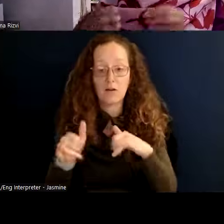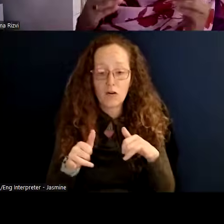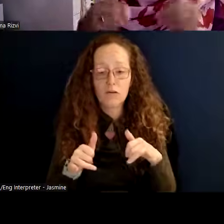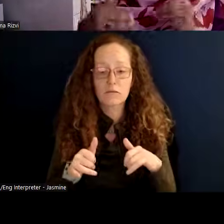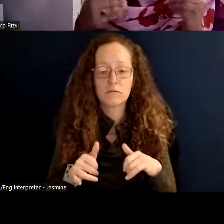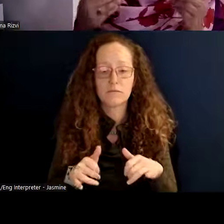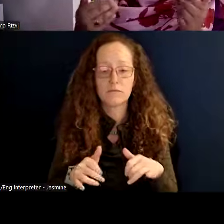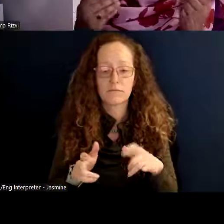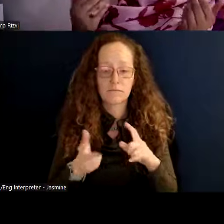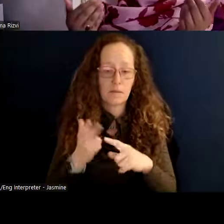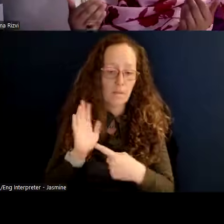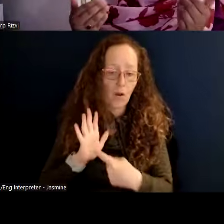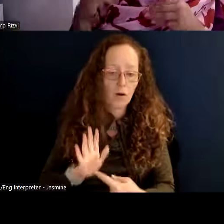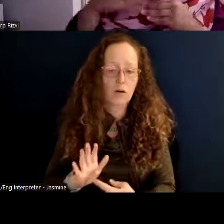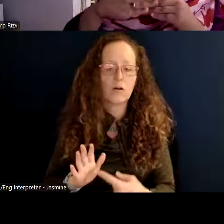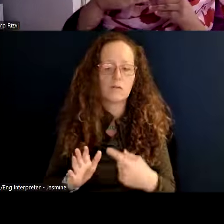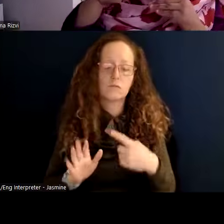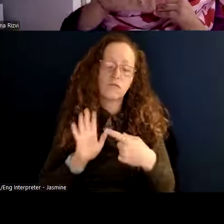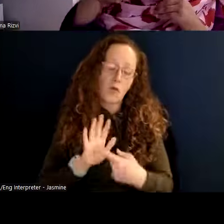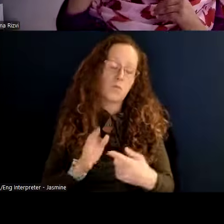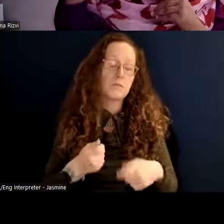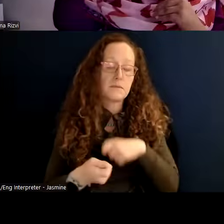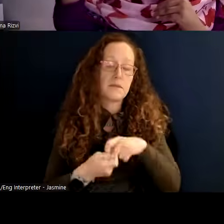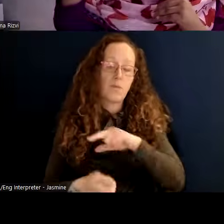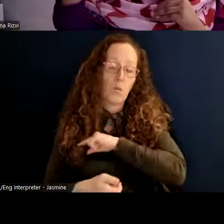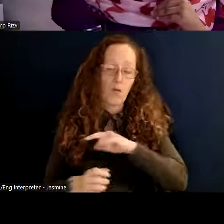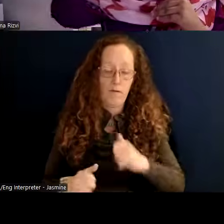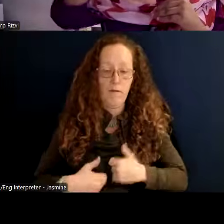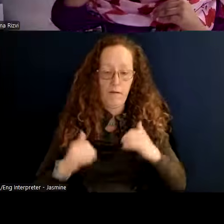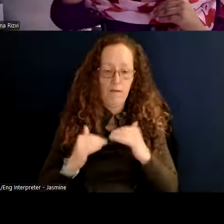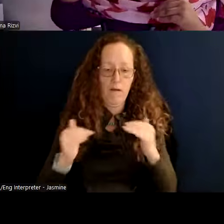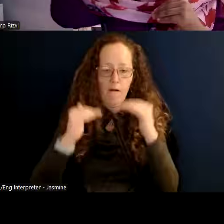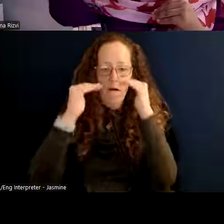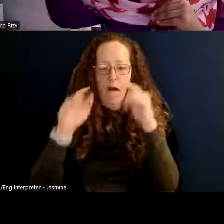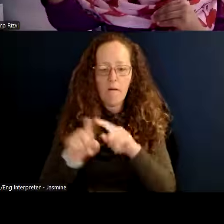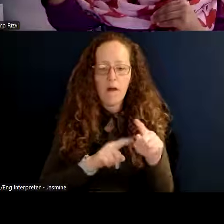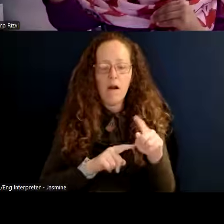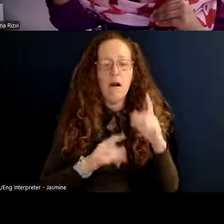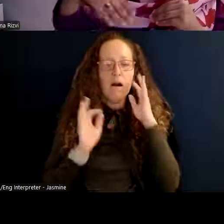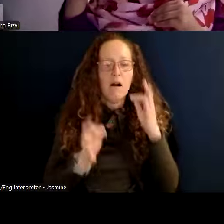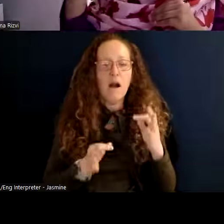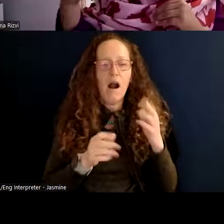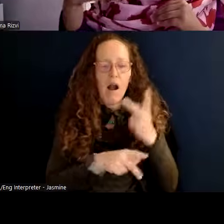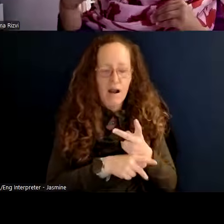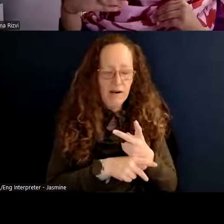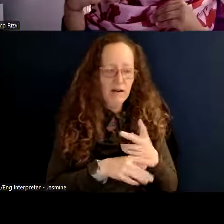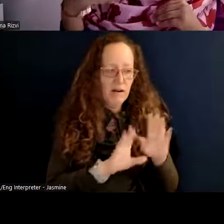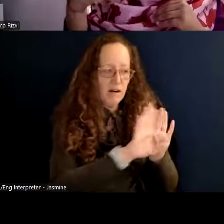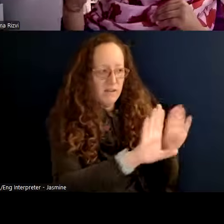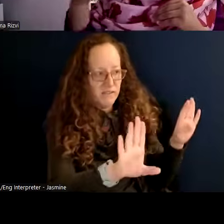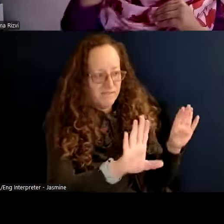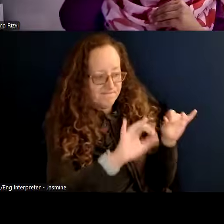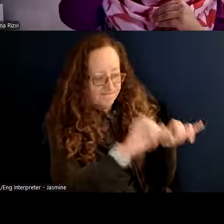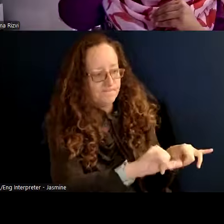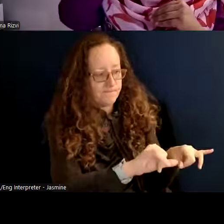simply, the intergenerational decisions to build on the same walls, maintain the same footprint, and preserve the ways of moving